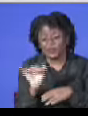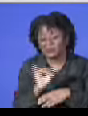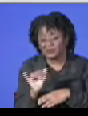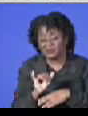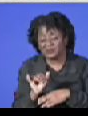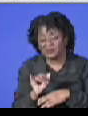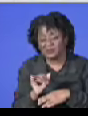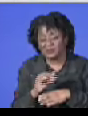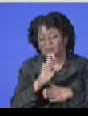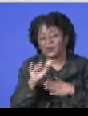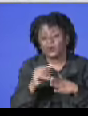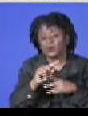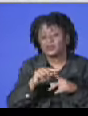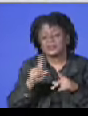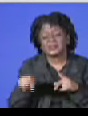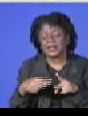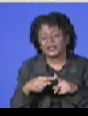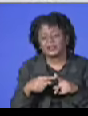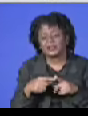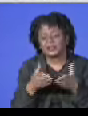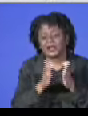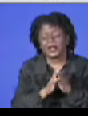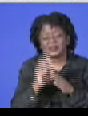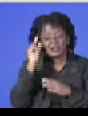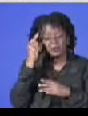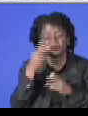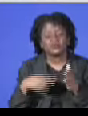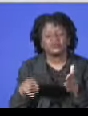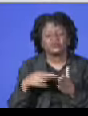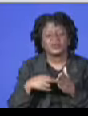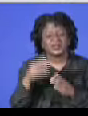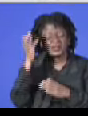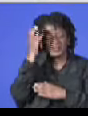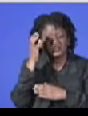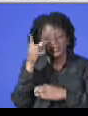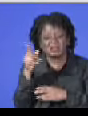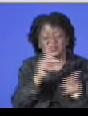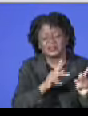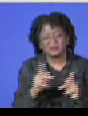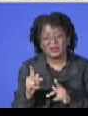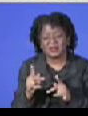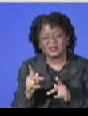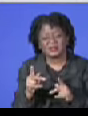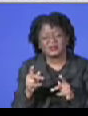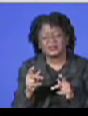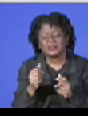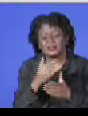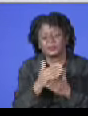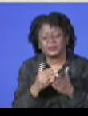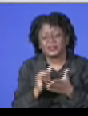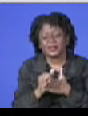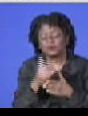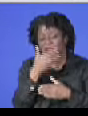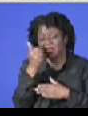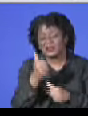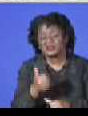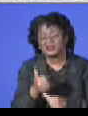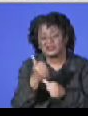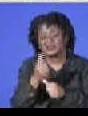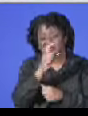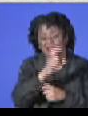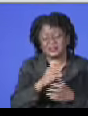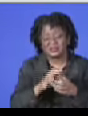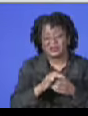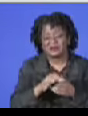whole circle. Williams again appeals to government to reconsider its plan to something that, in his view, better suits the needs of tenants and